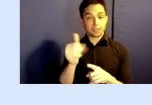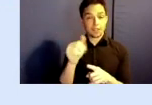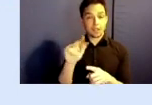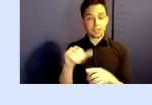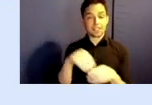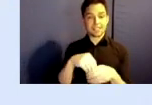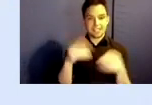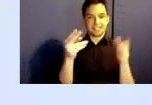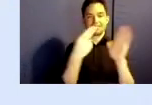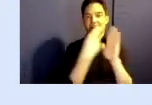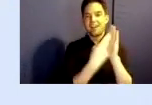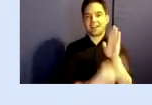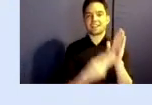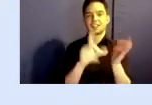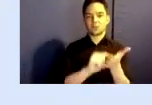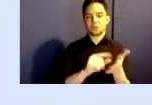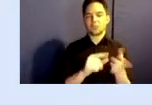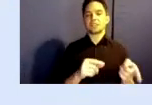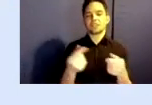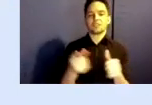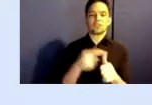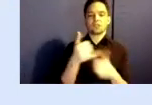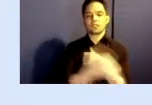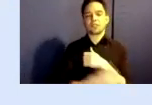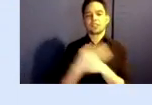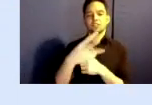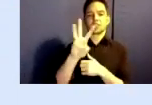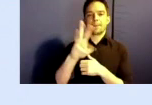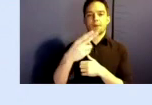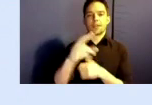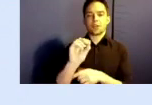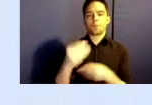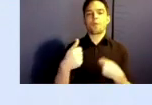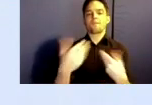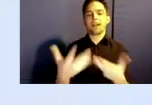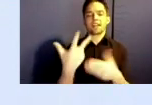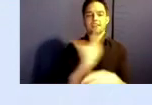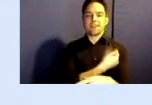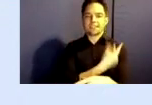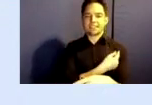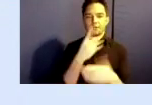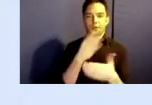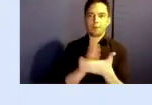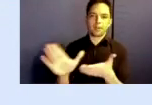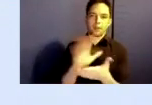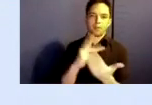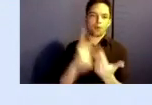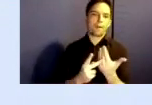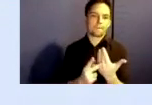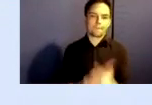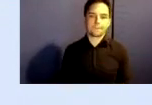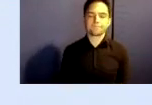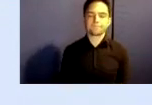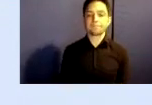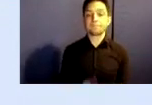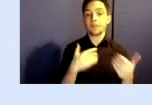headlines as the first country that WHO provided the vaccines as part of their program. I